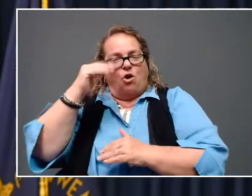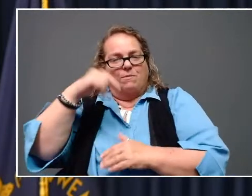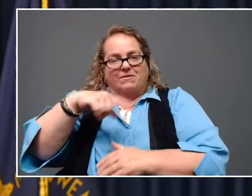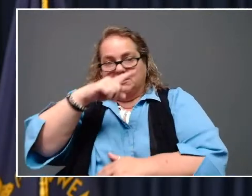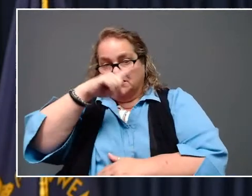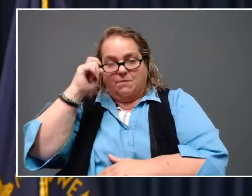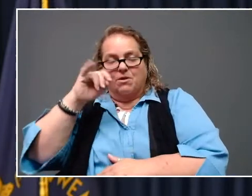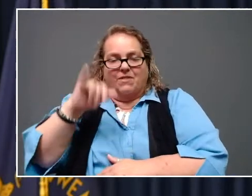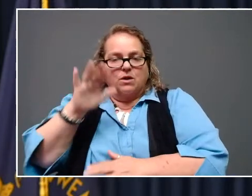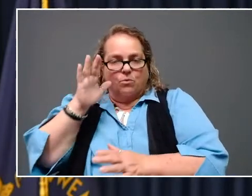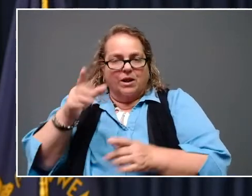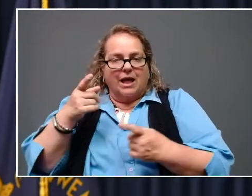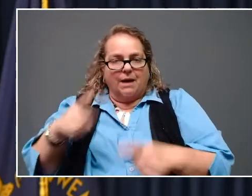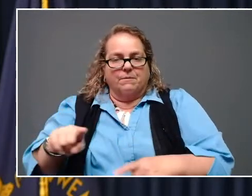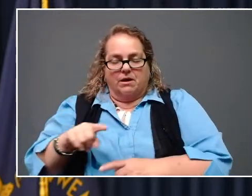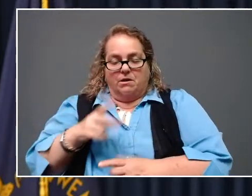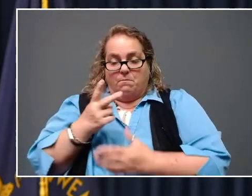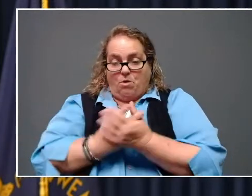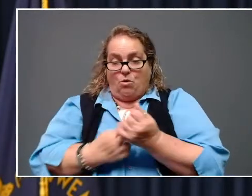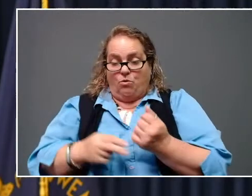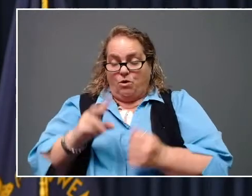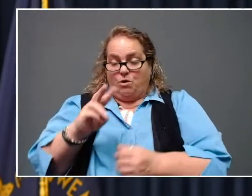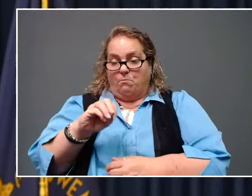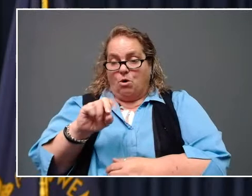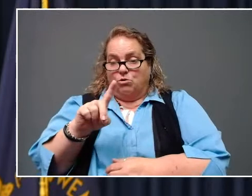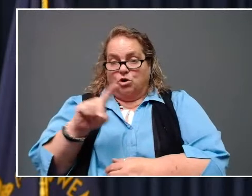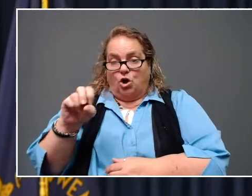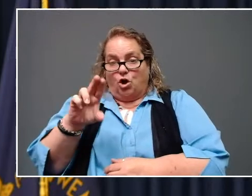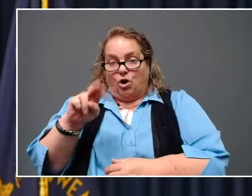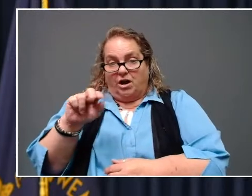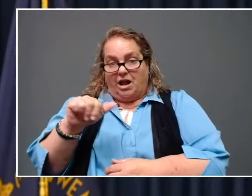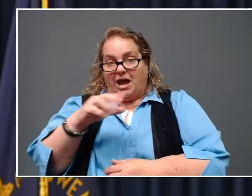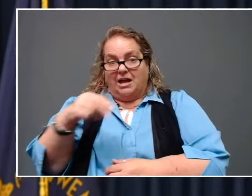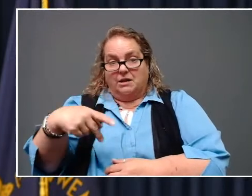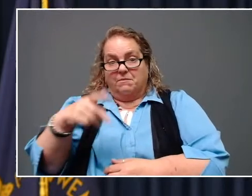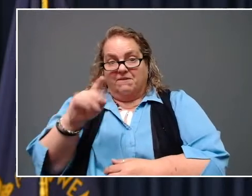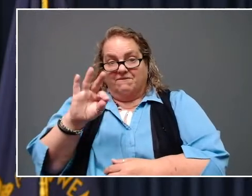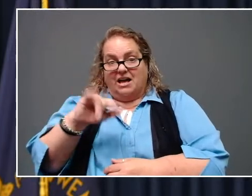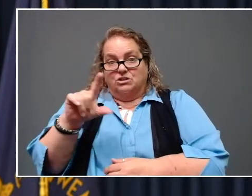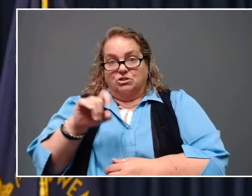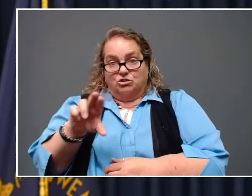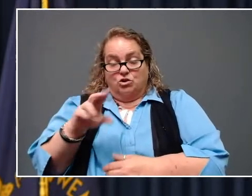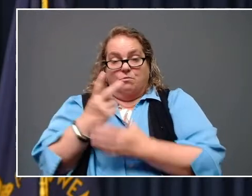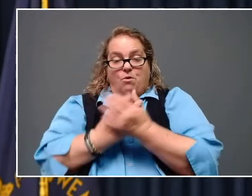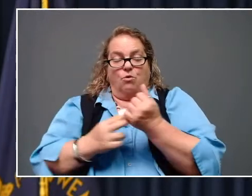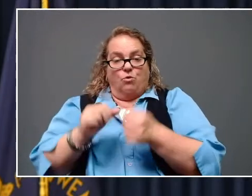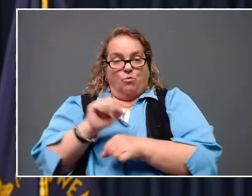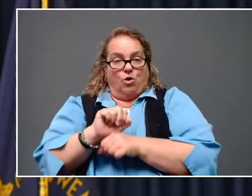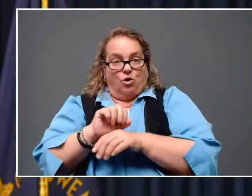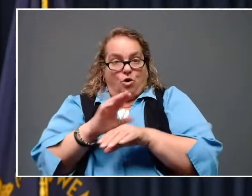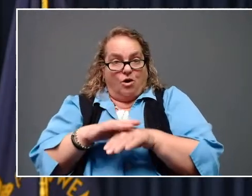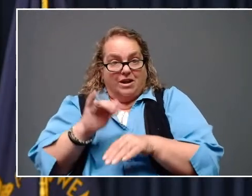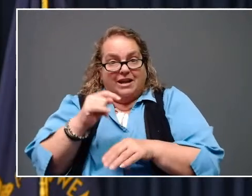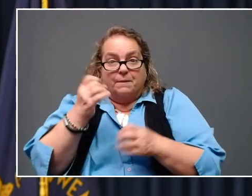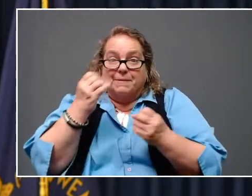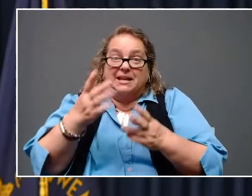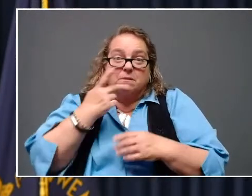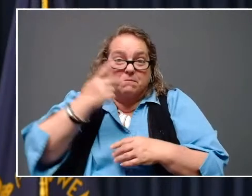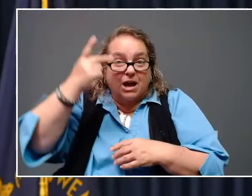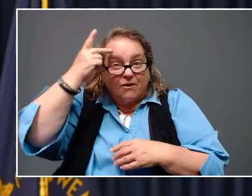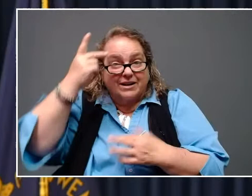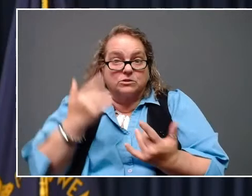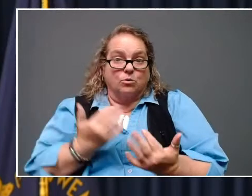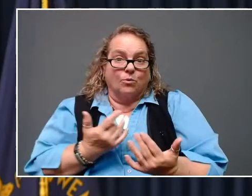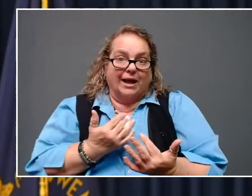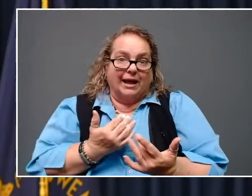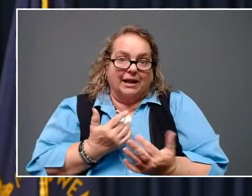Both Moderna and Pfizer are actively working on that. And I know there are a number of parents who are eagerly waiting for that day. That should hopefully come later